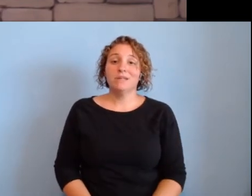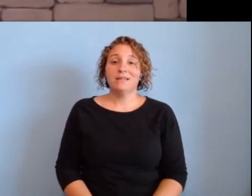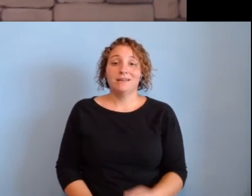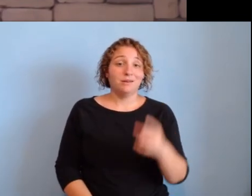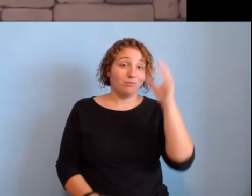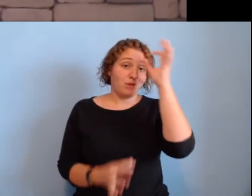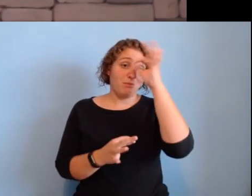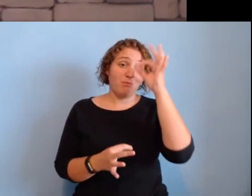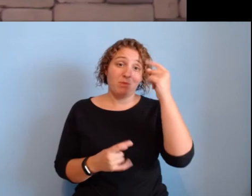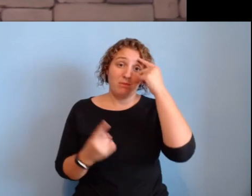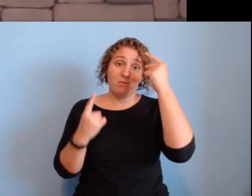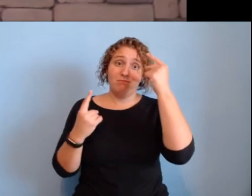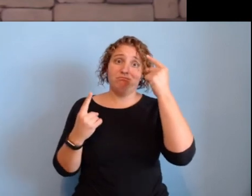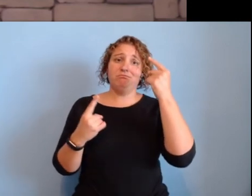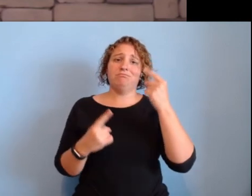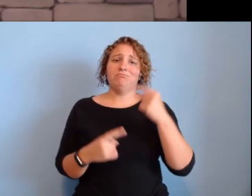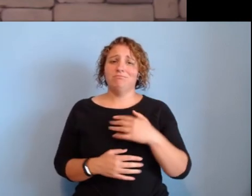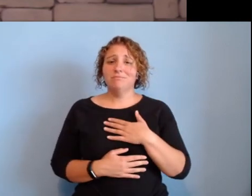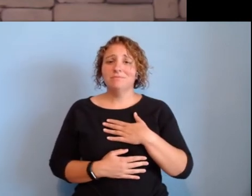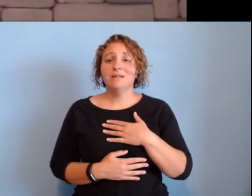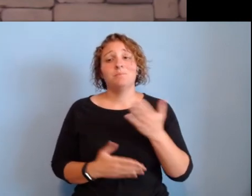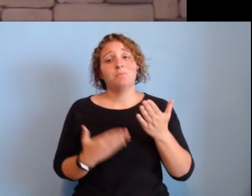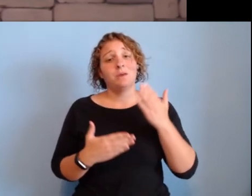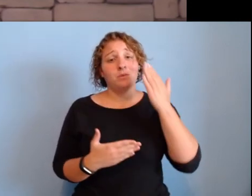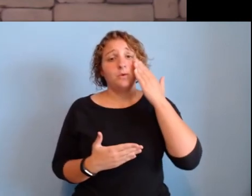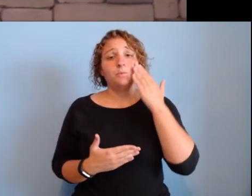idea what it's like. Maybe you do.